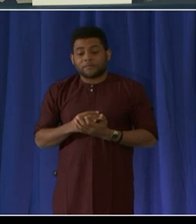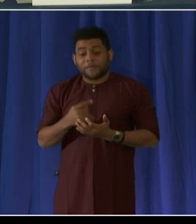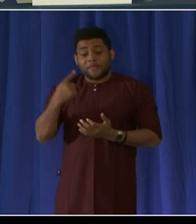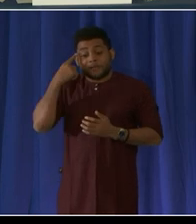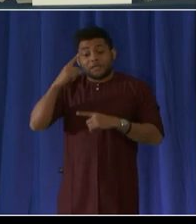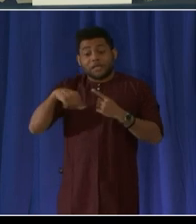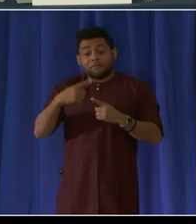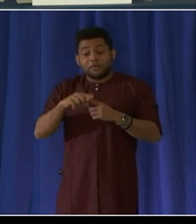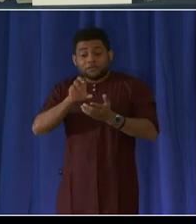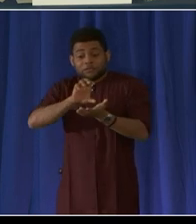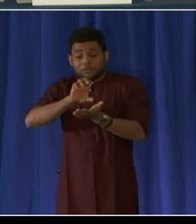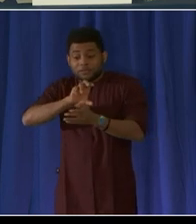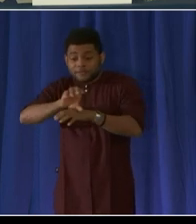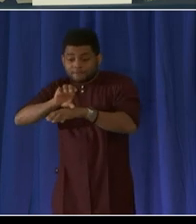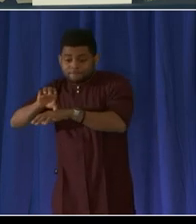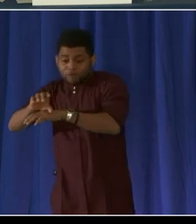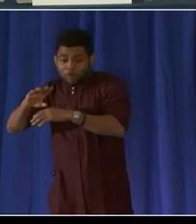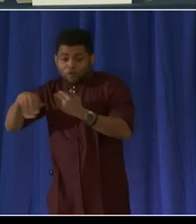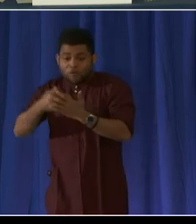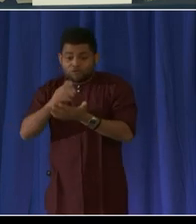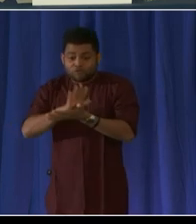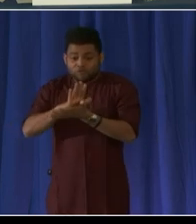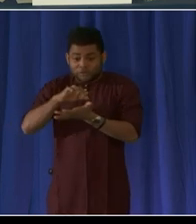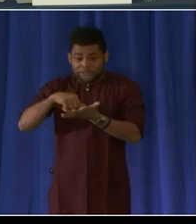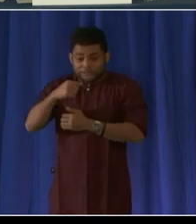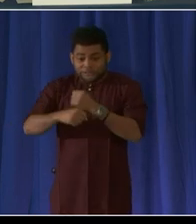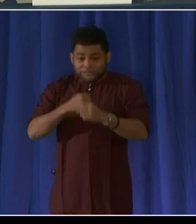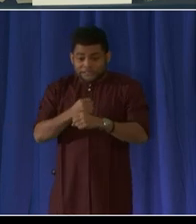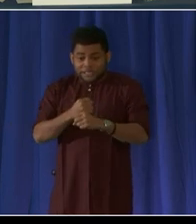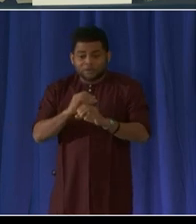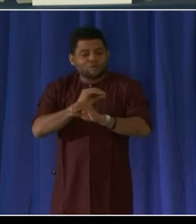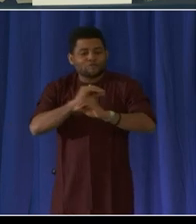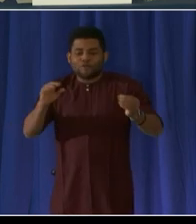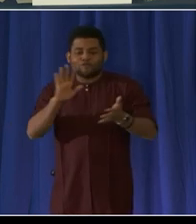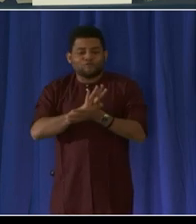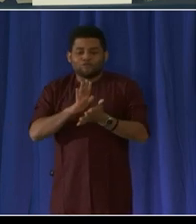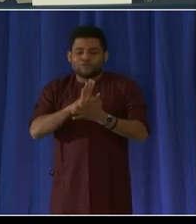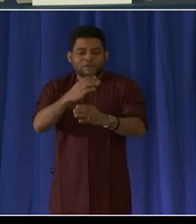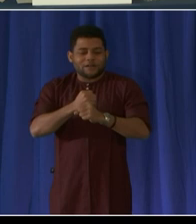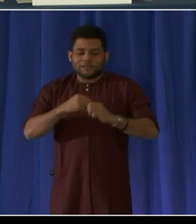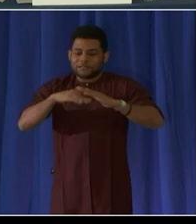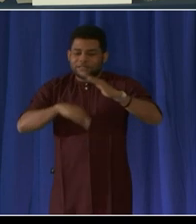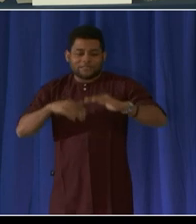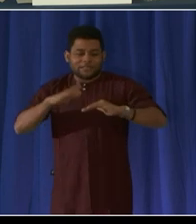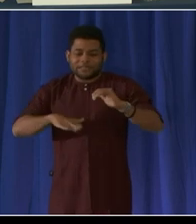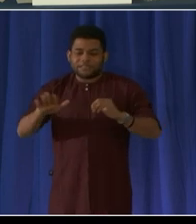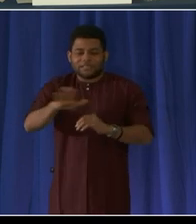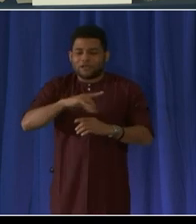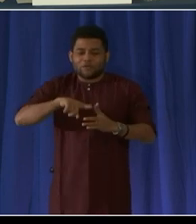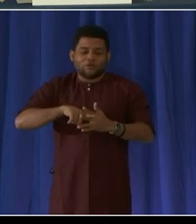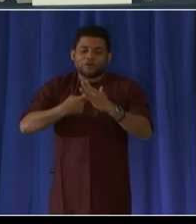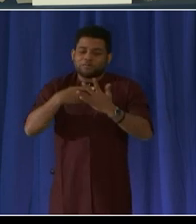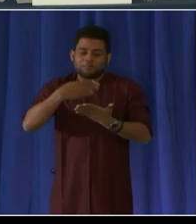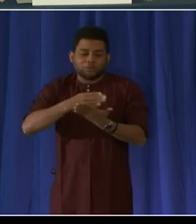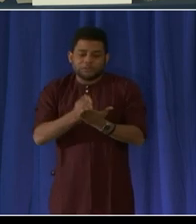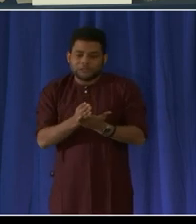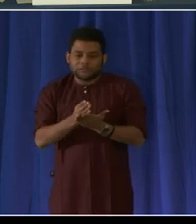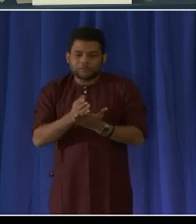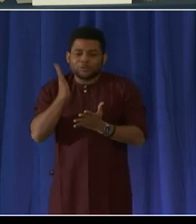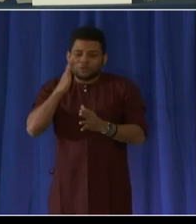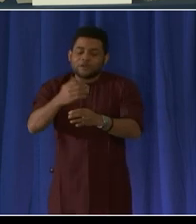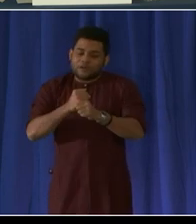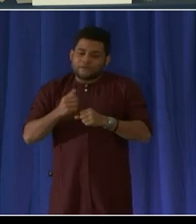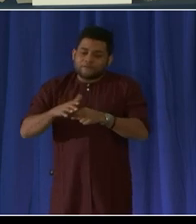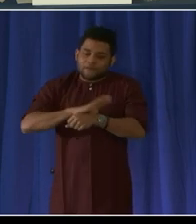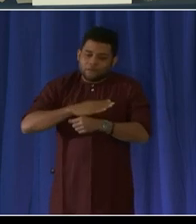to schools this year, it's important to note that no school received an initial allocation less than their initial budget that was a